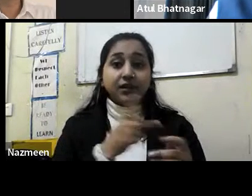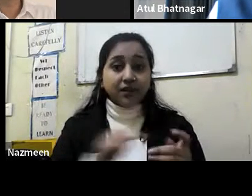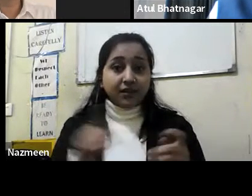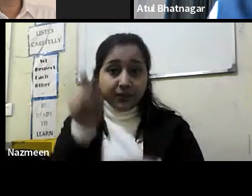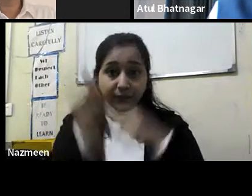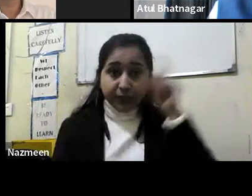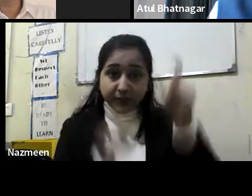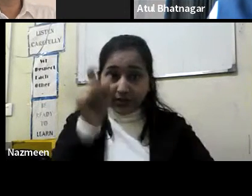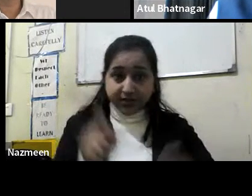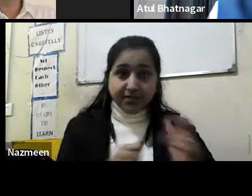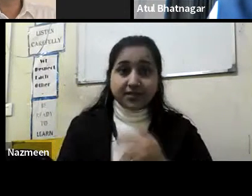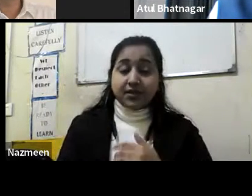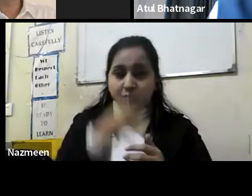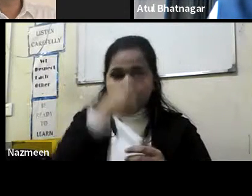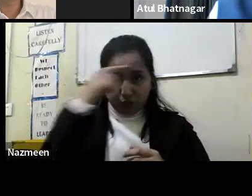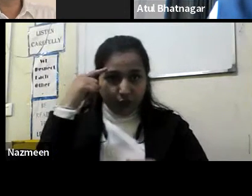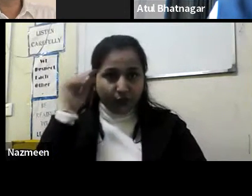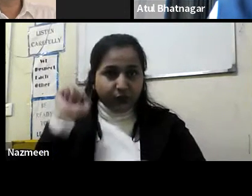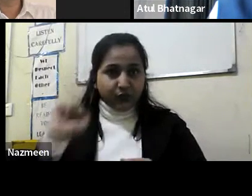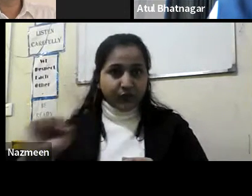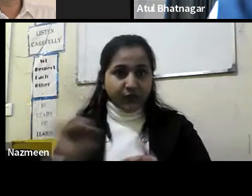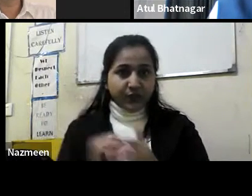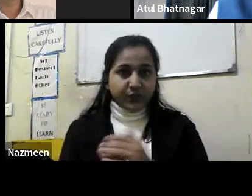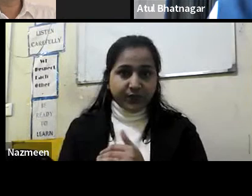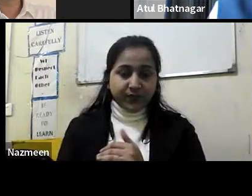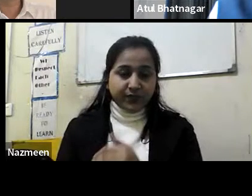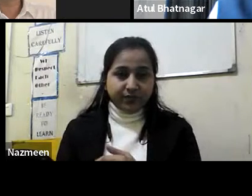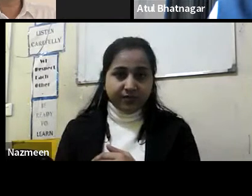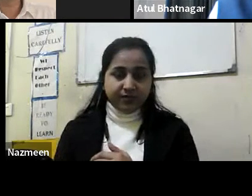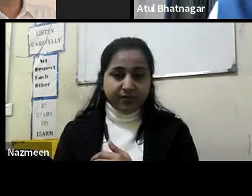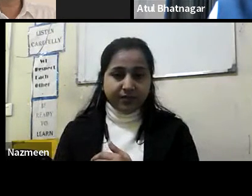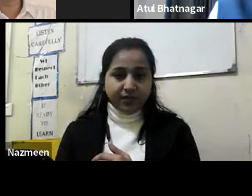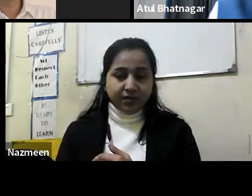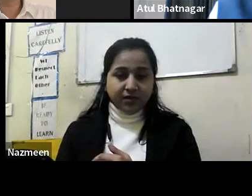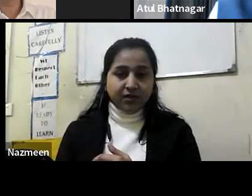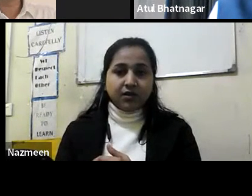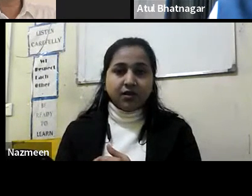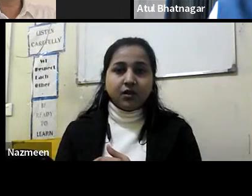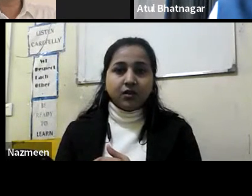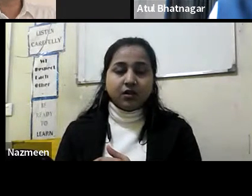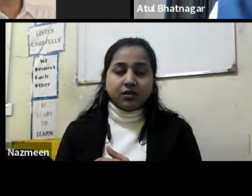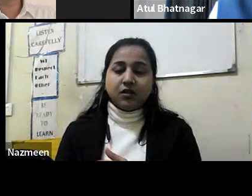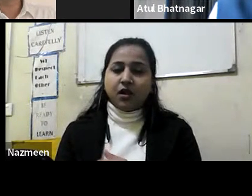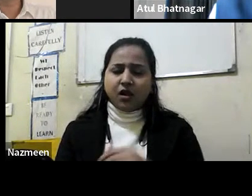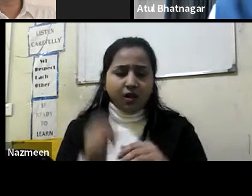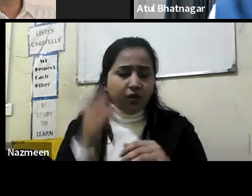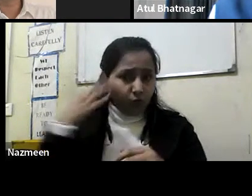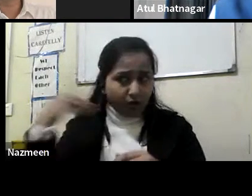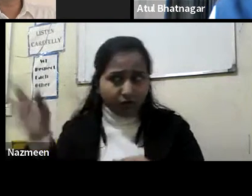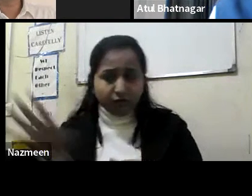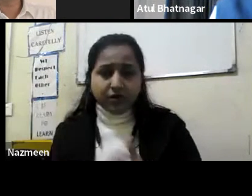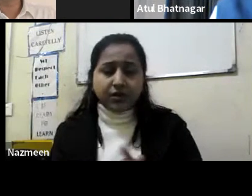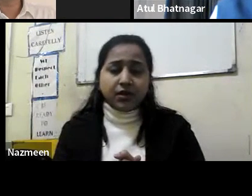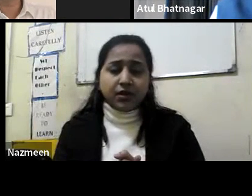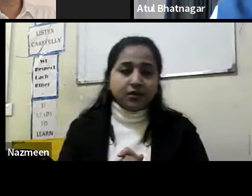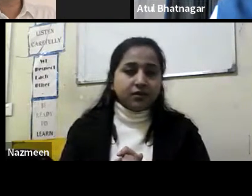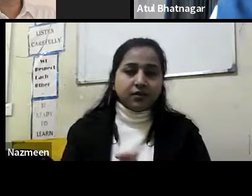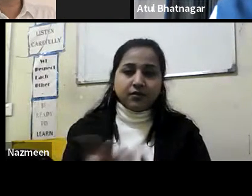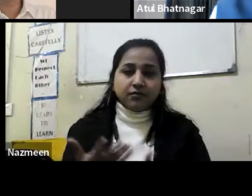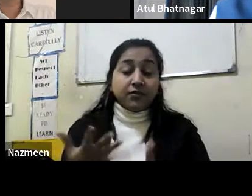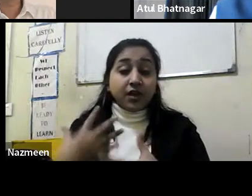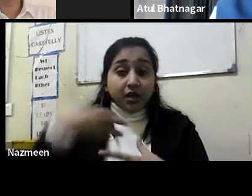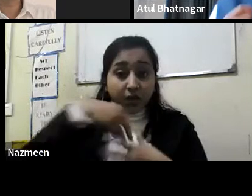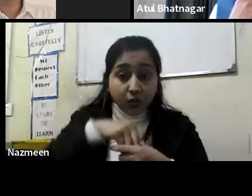are unfortunate who miss that, or like even the things that could not be prevented or avoided. Now, how do we build that